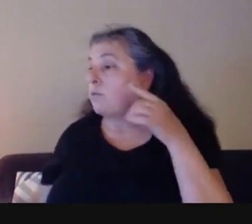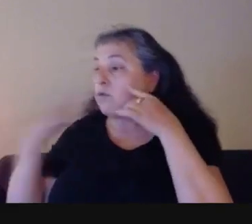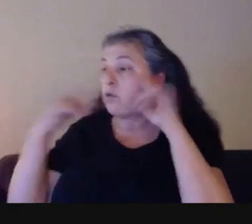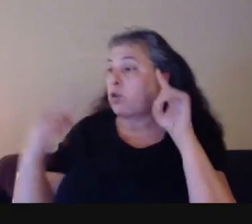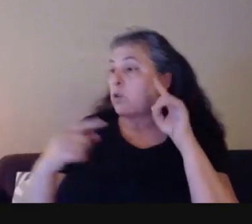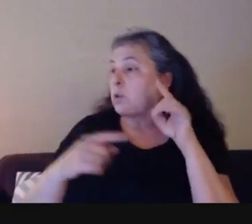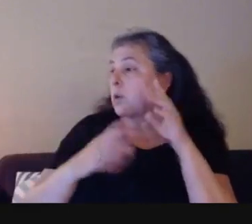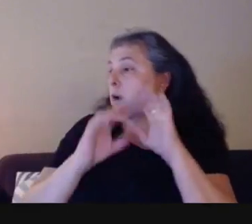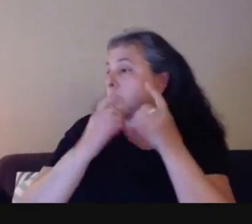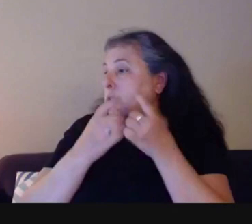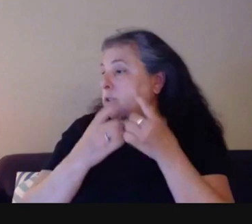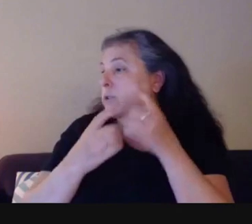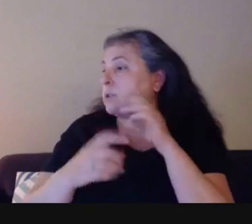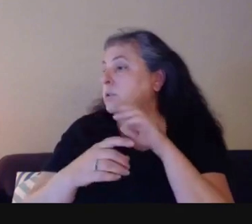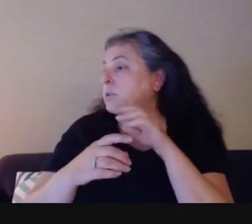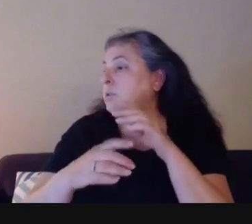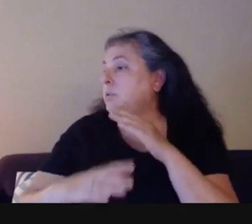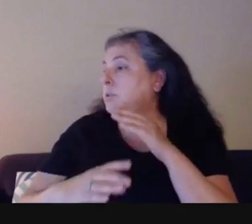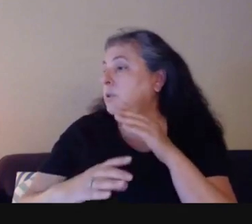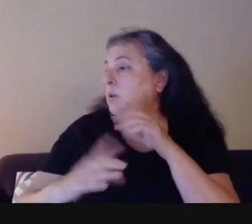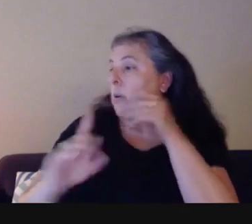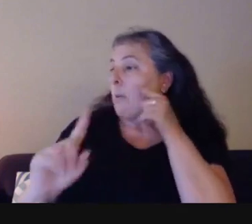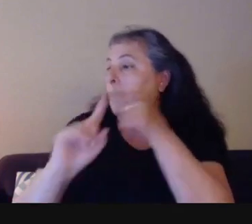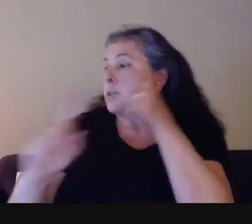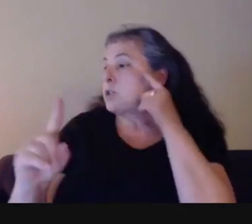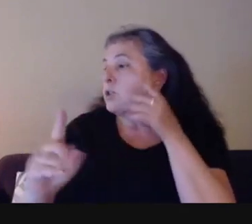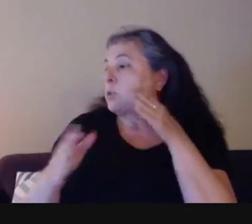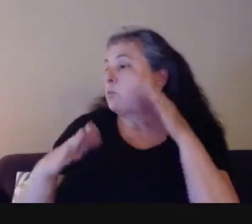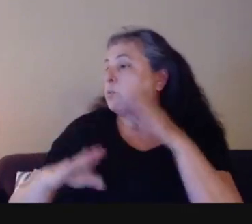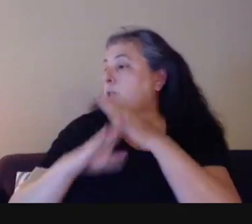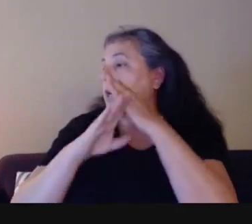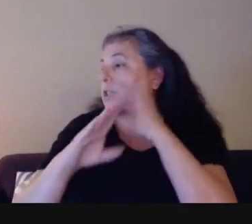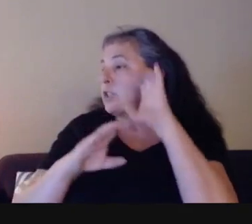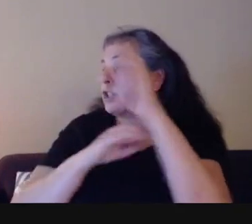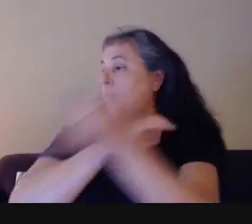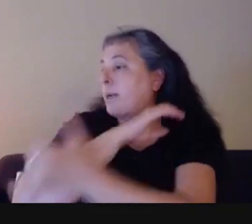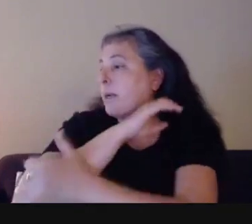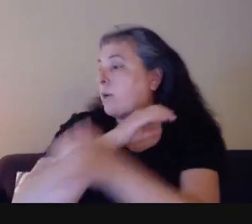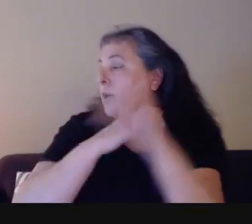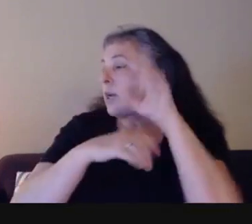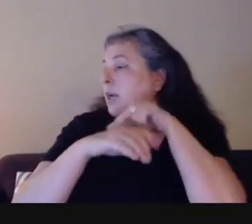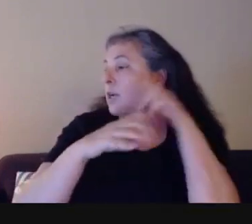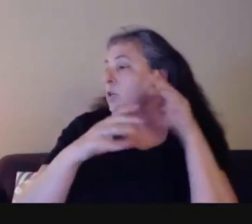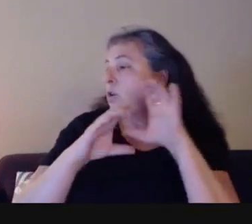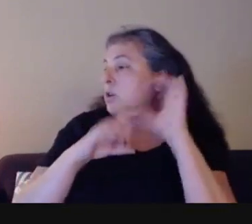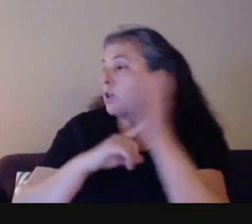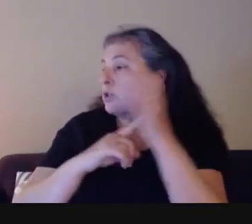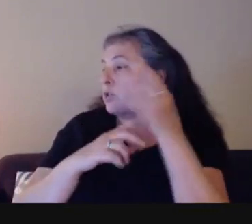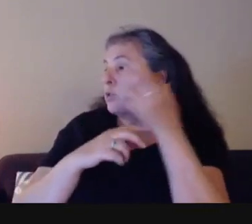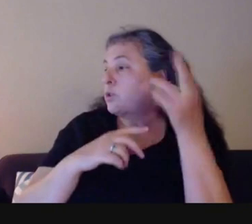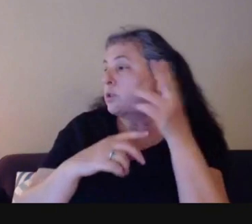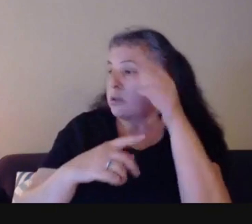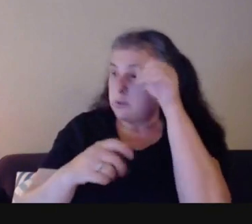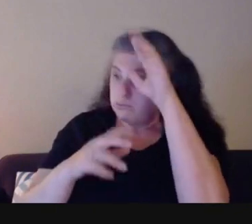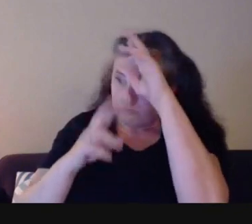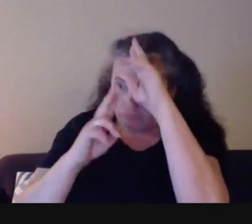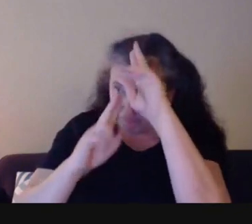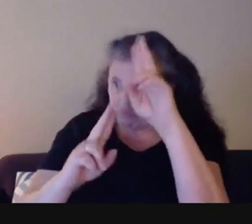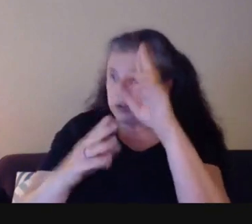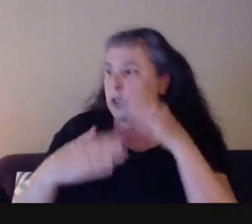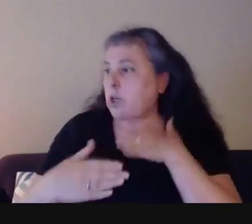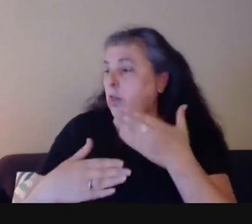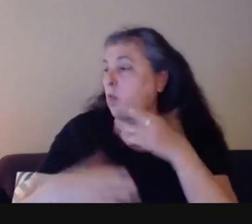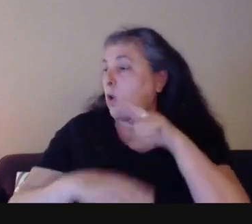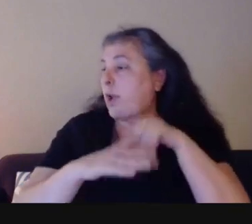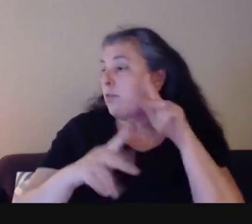for, enjoy, and explore their natural world, the Champaign County Forest Preserve District recognizes its responsibility to acknowledge those